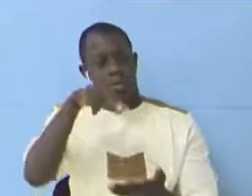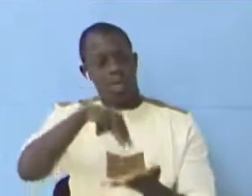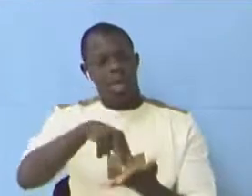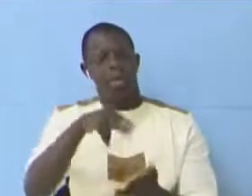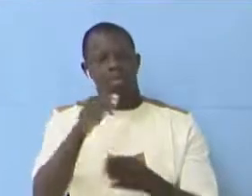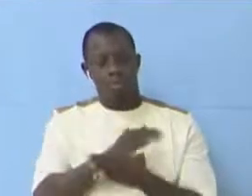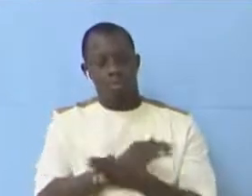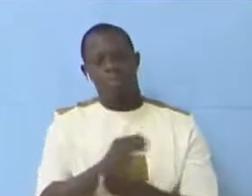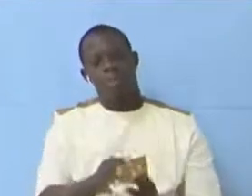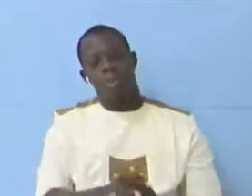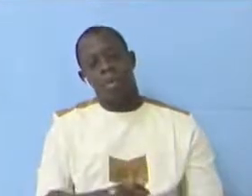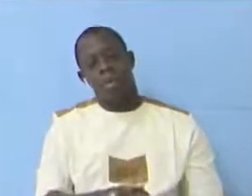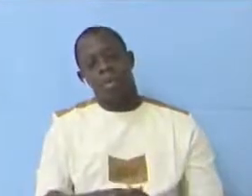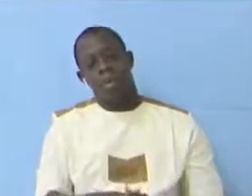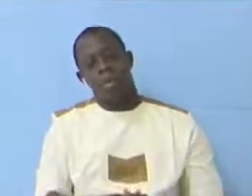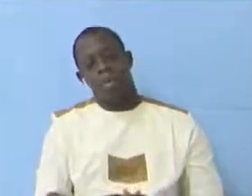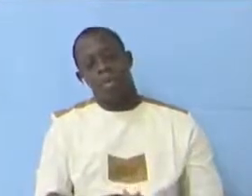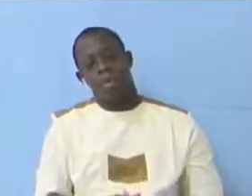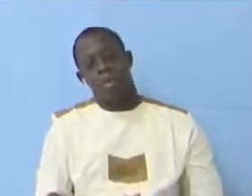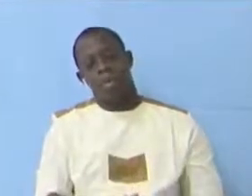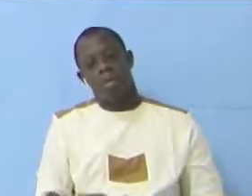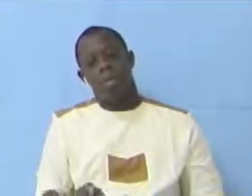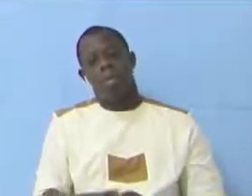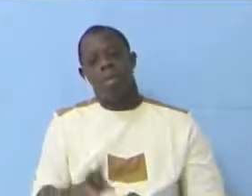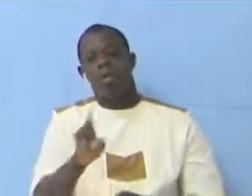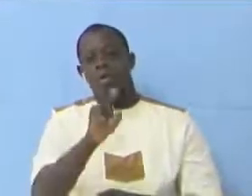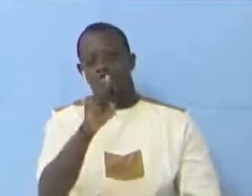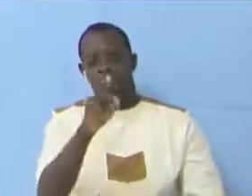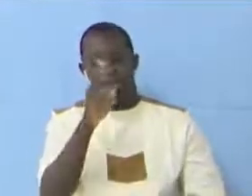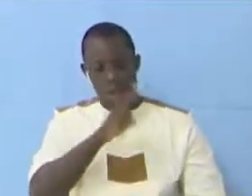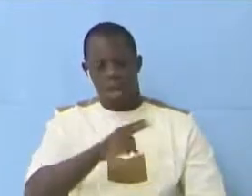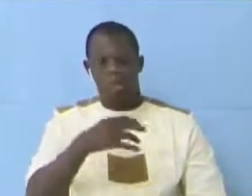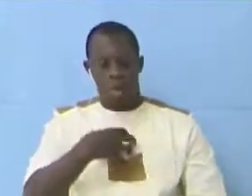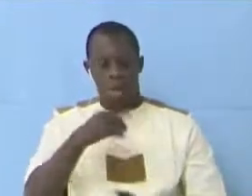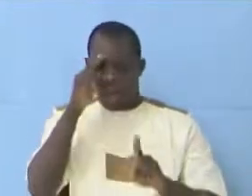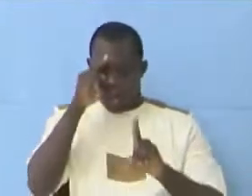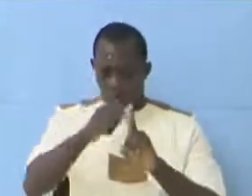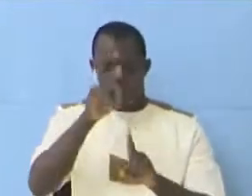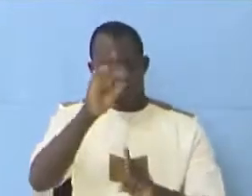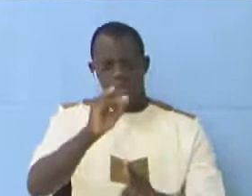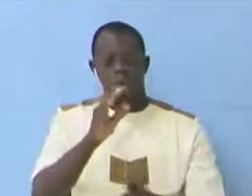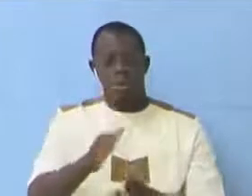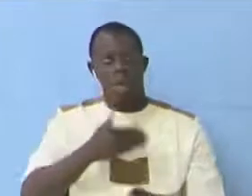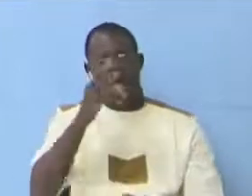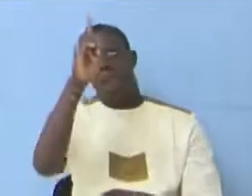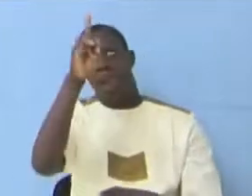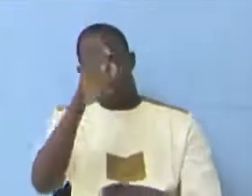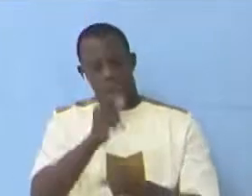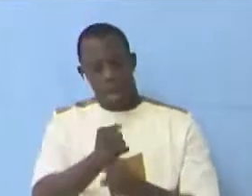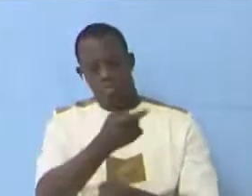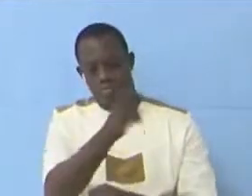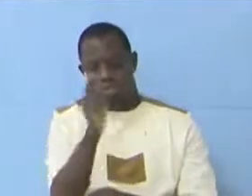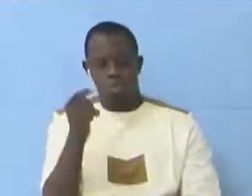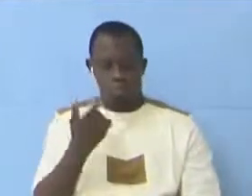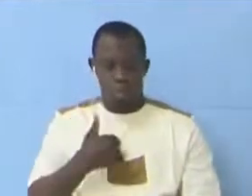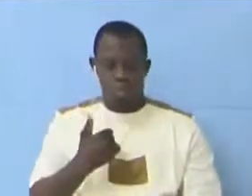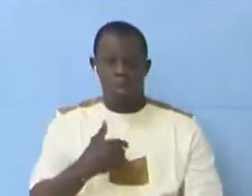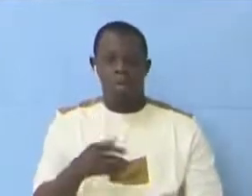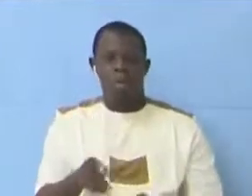people. li ngeen sombo pour def yal na leen ci yàlla dimbale. May God help you to complete this